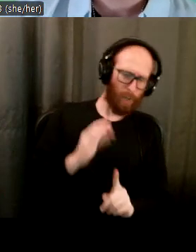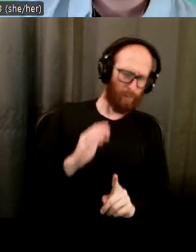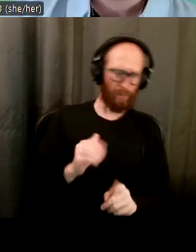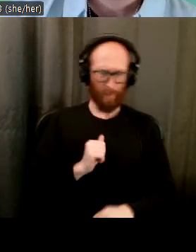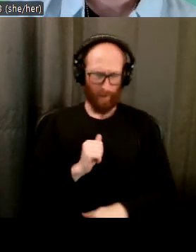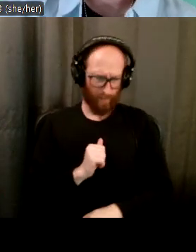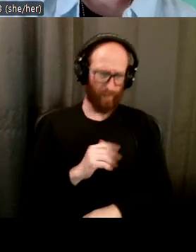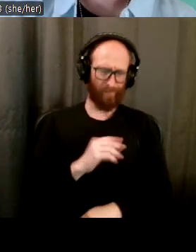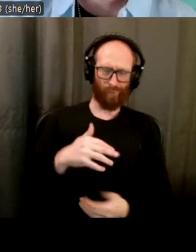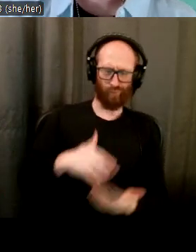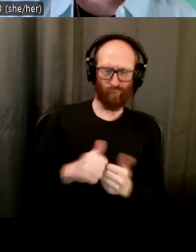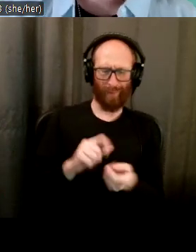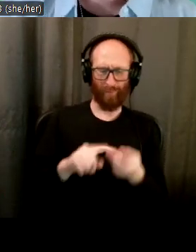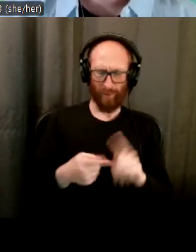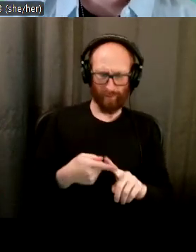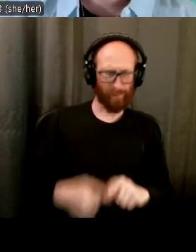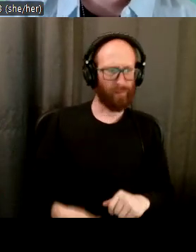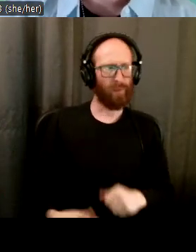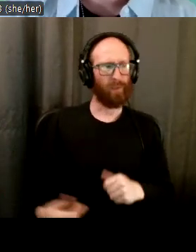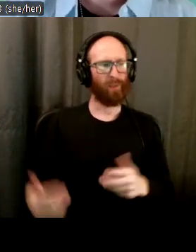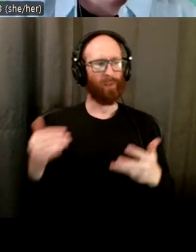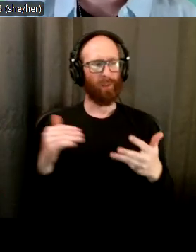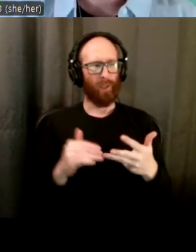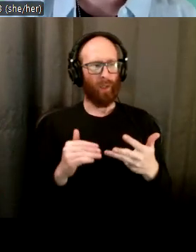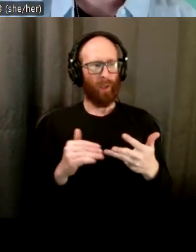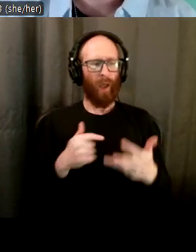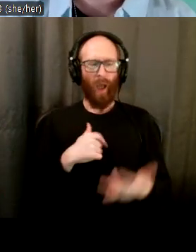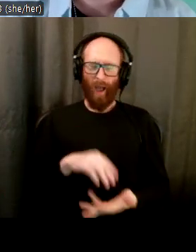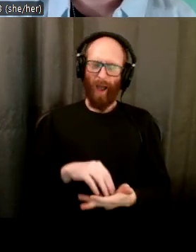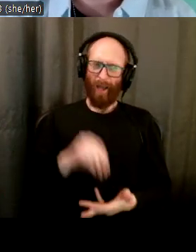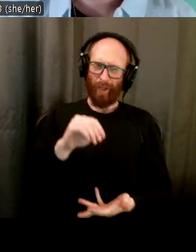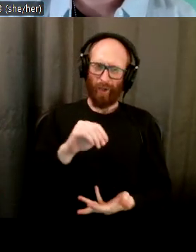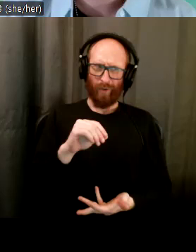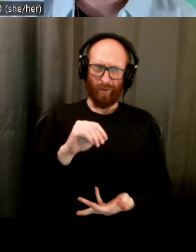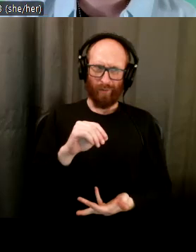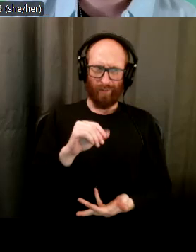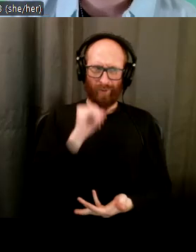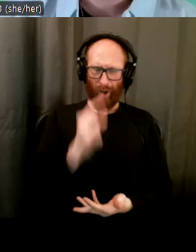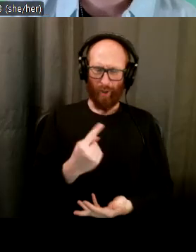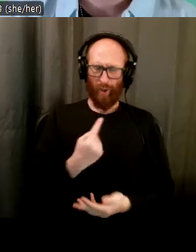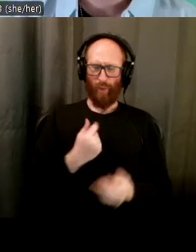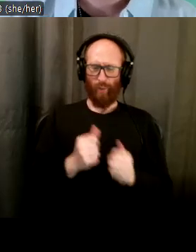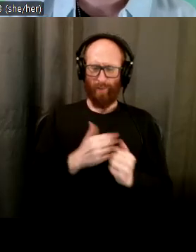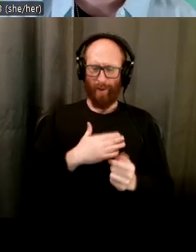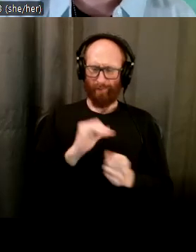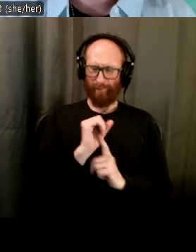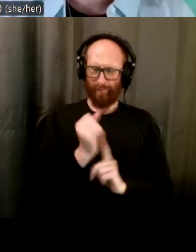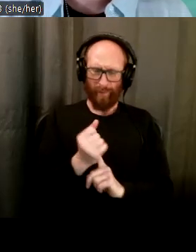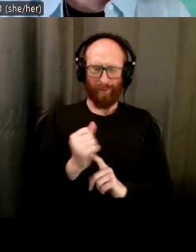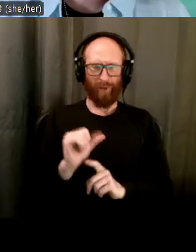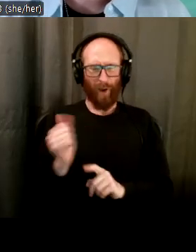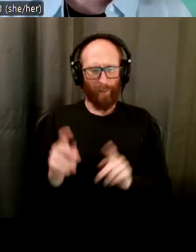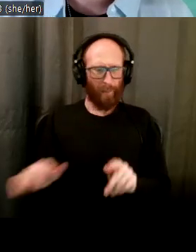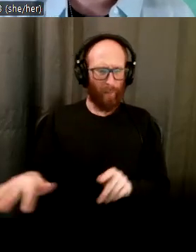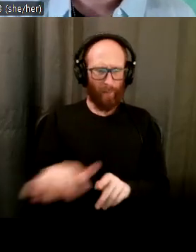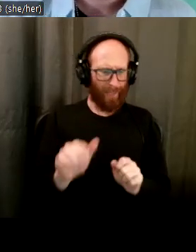friends. And I learned that you aren't alone with your situation and that there are people to talk to and